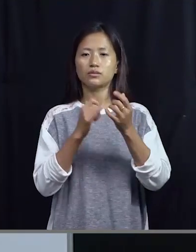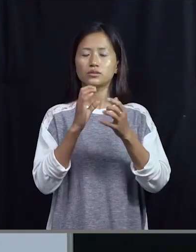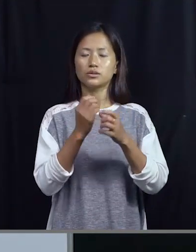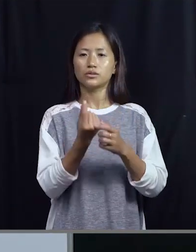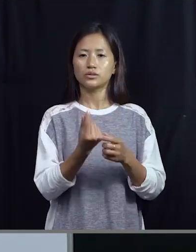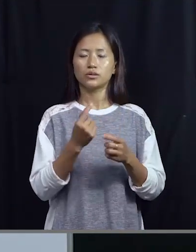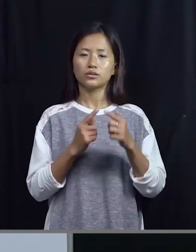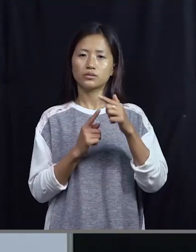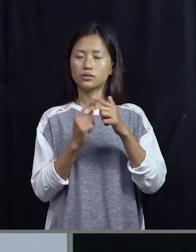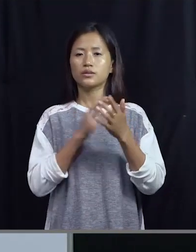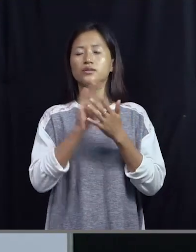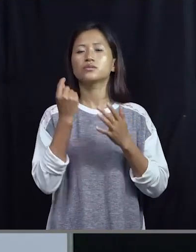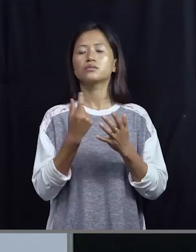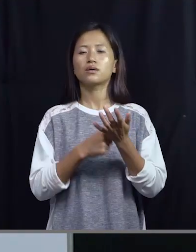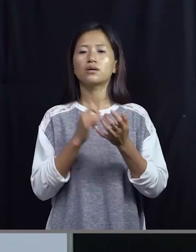thuringiensis,